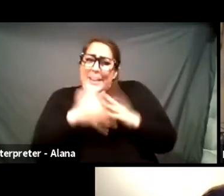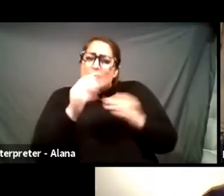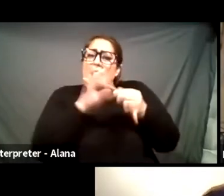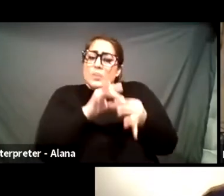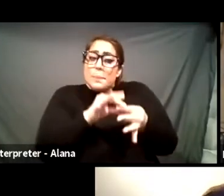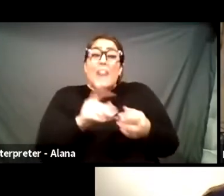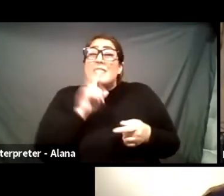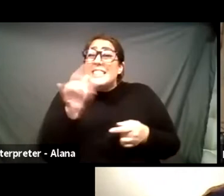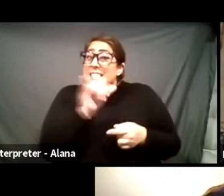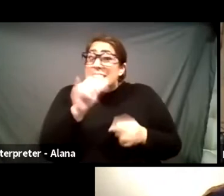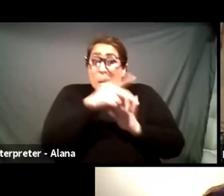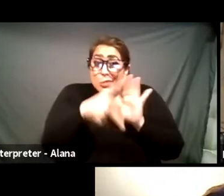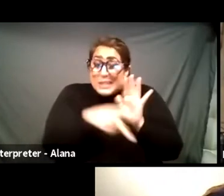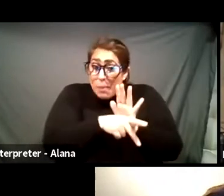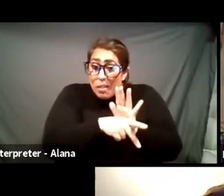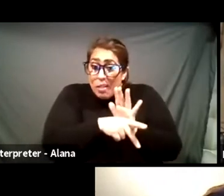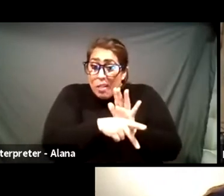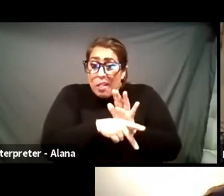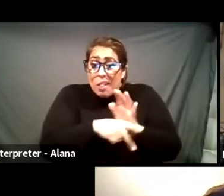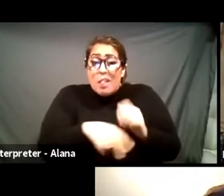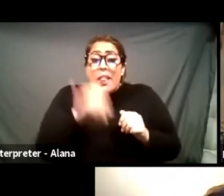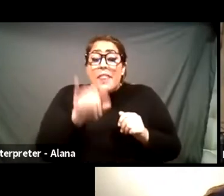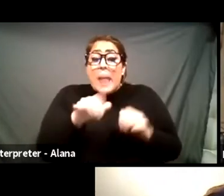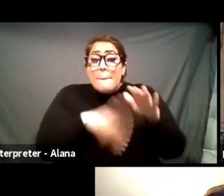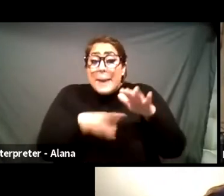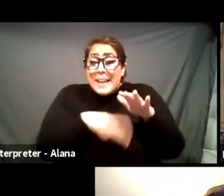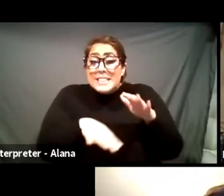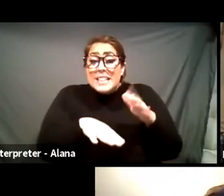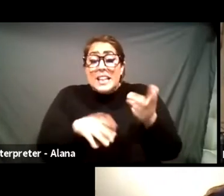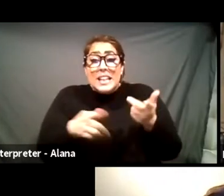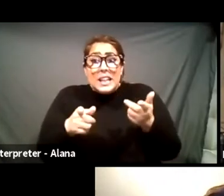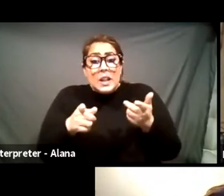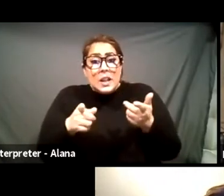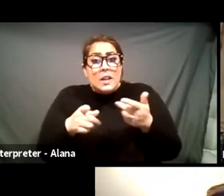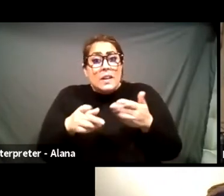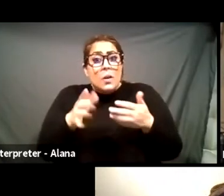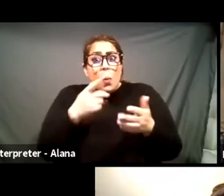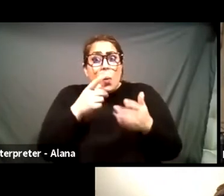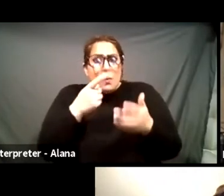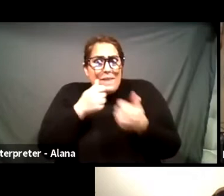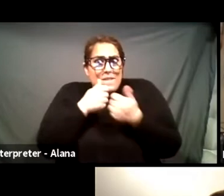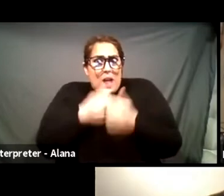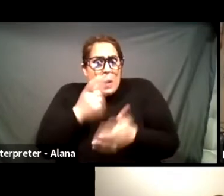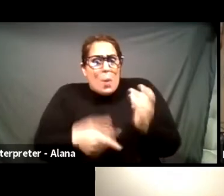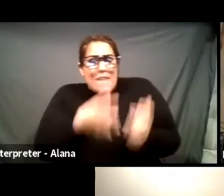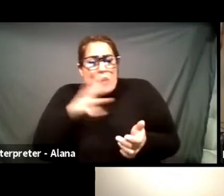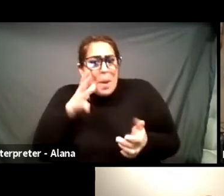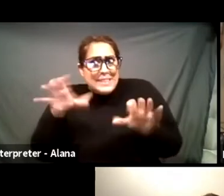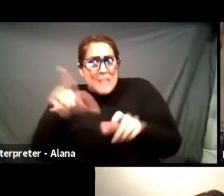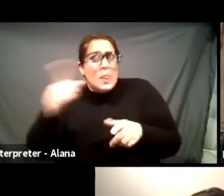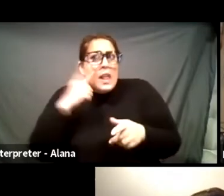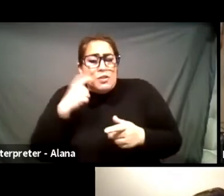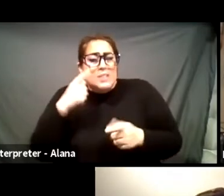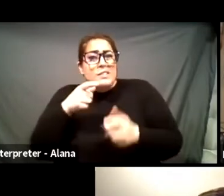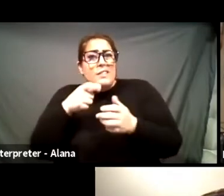principle that basically led farming and on the same idea of just motivated by wealth and power.